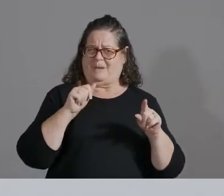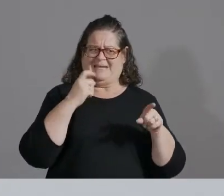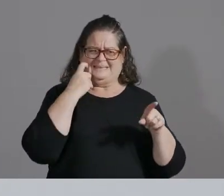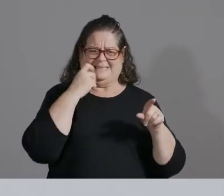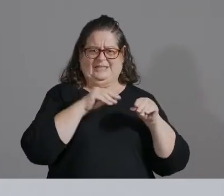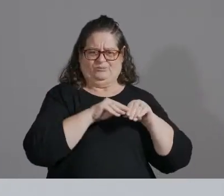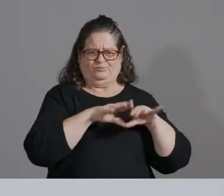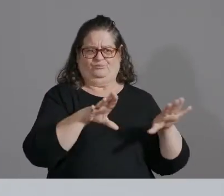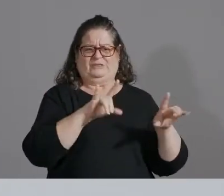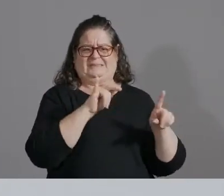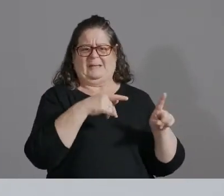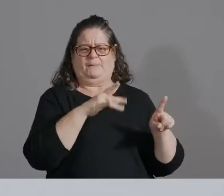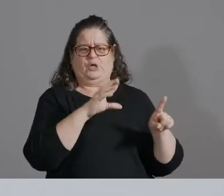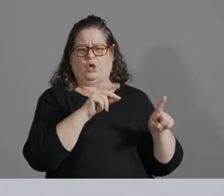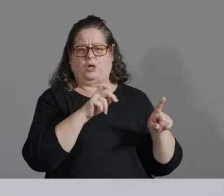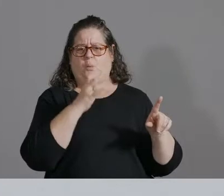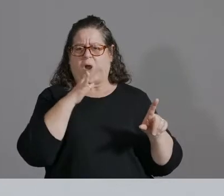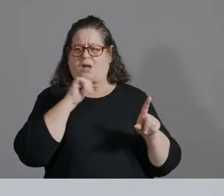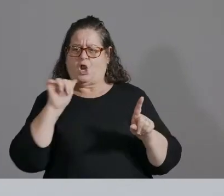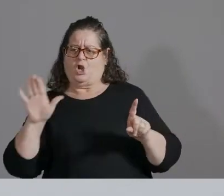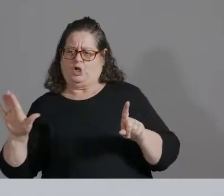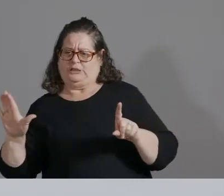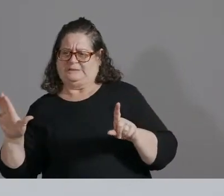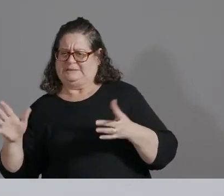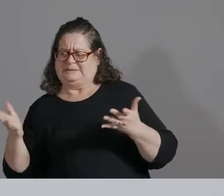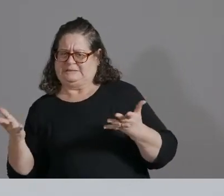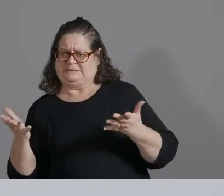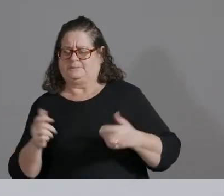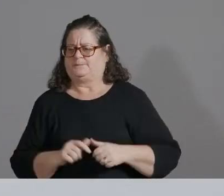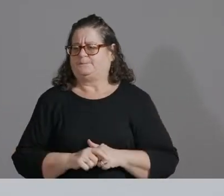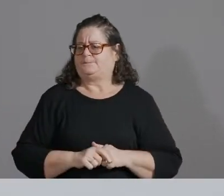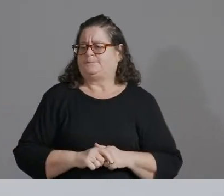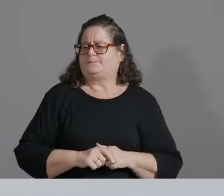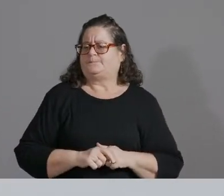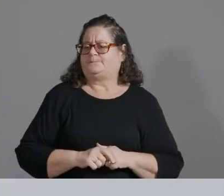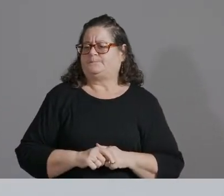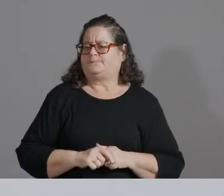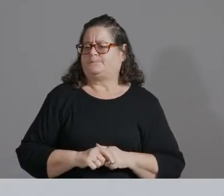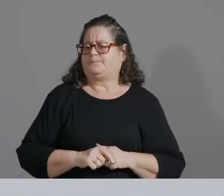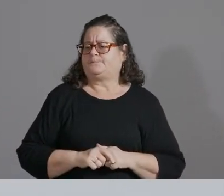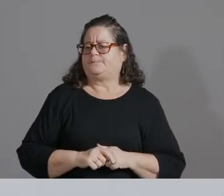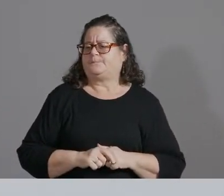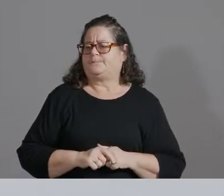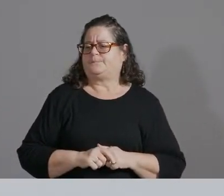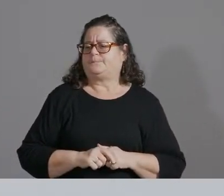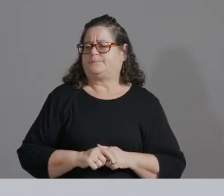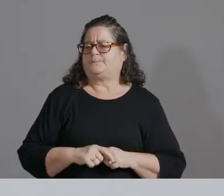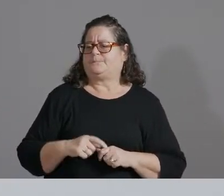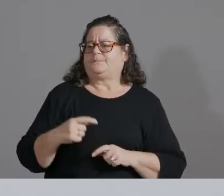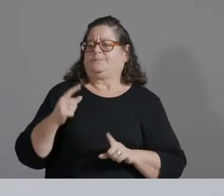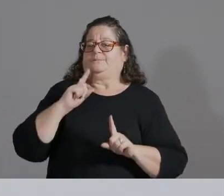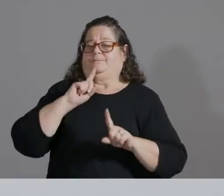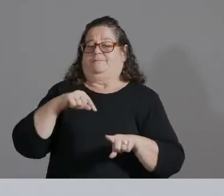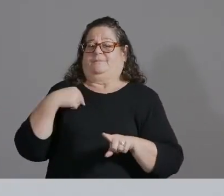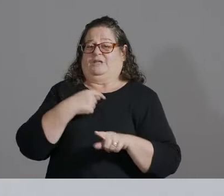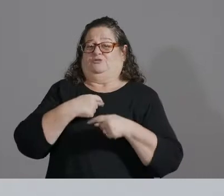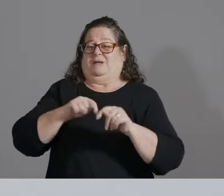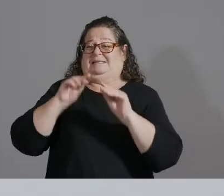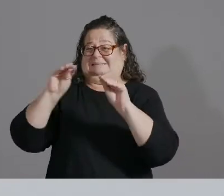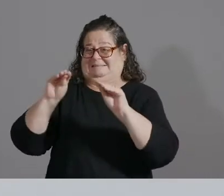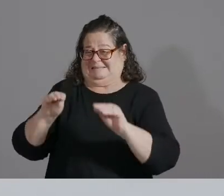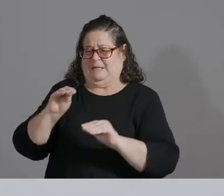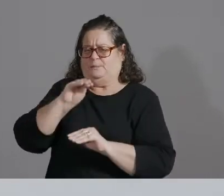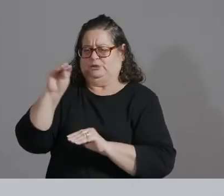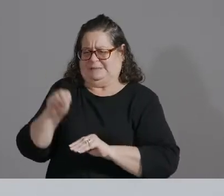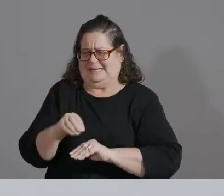have one. Yeah, we were trying to get out the vaccine administered data as quickly as we could. The data comes from a